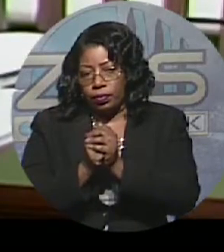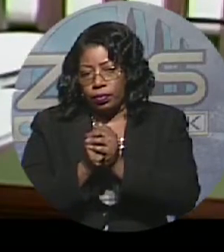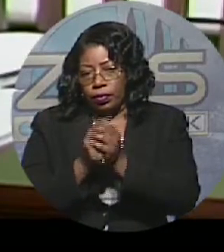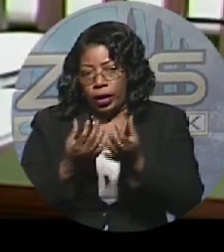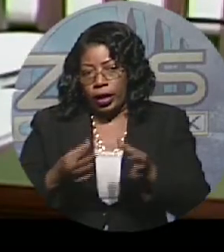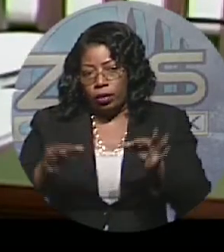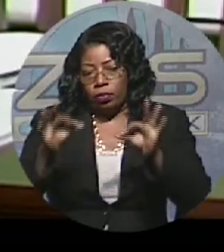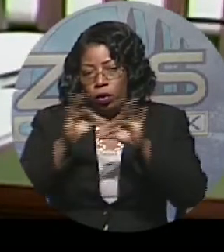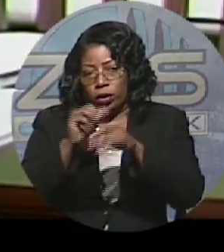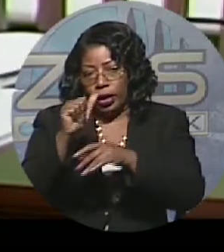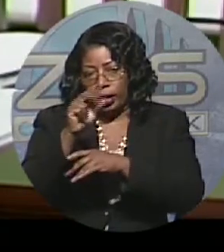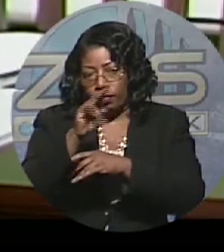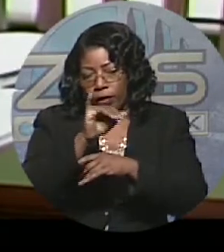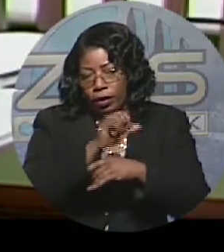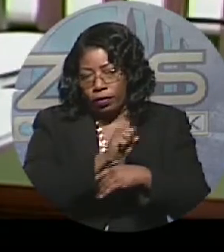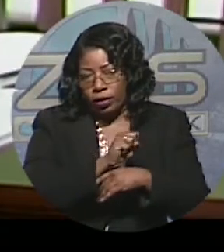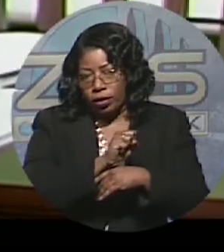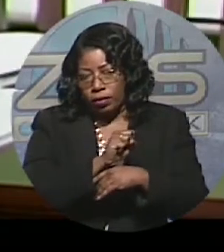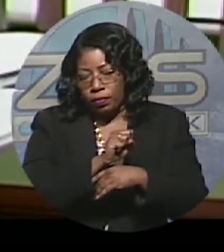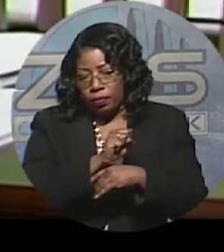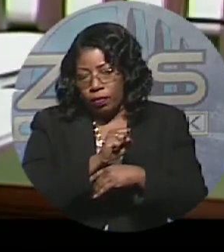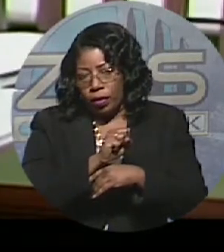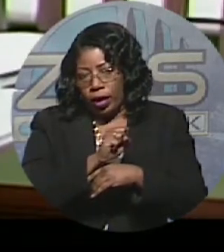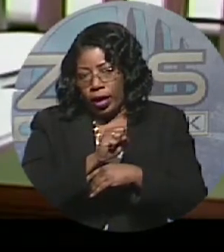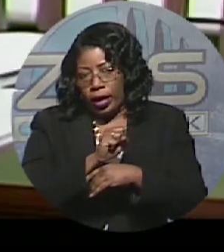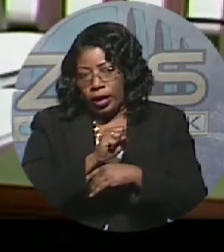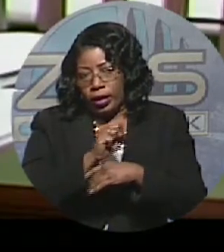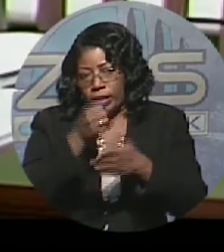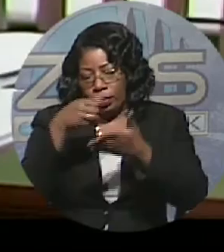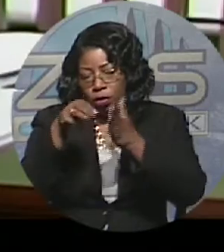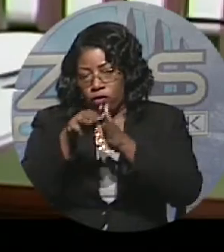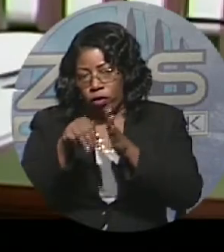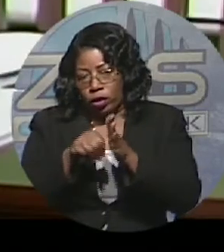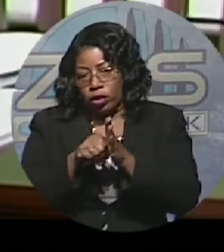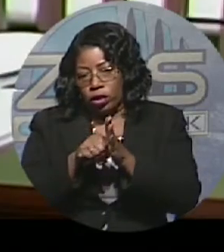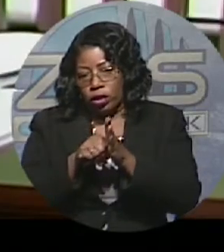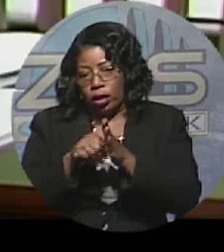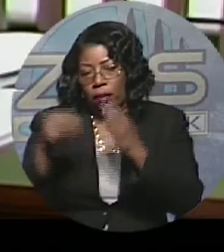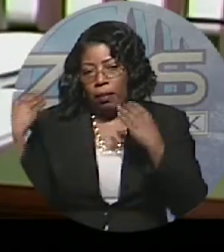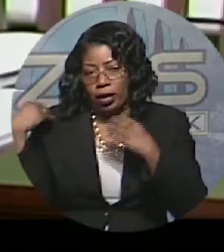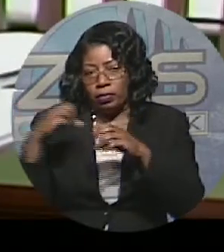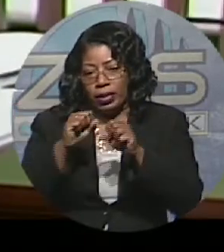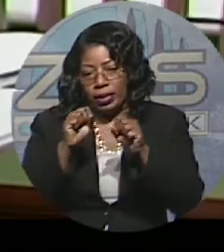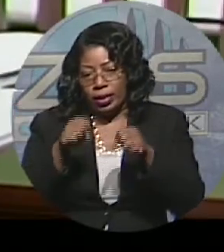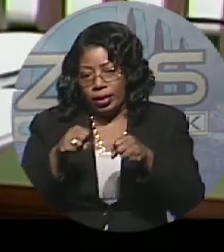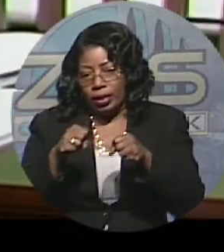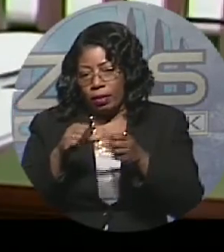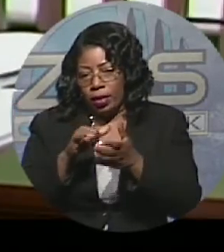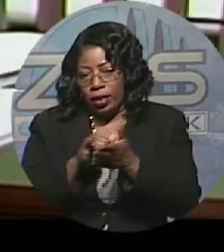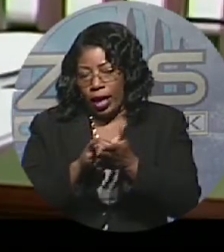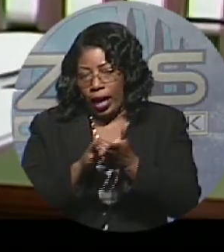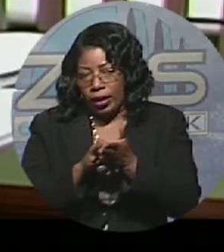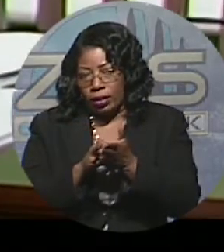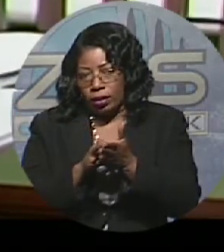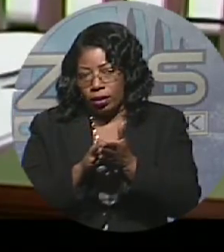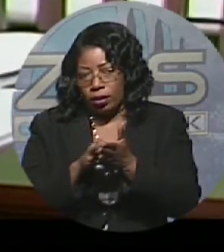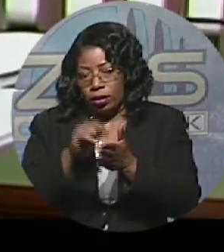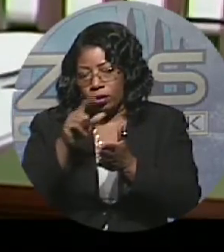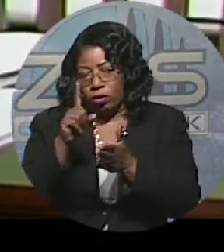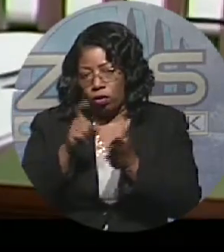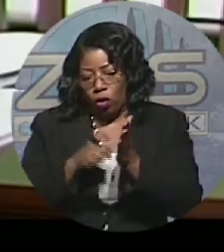of APIS is seen with the Bahamas Immigration Integrated Management System, comprised of the following